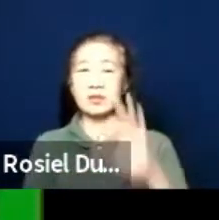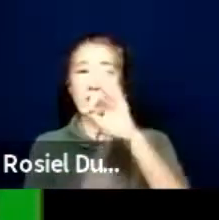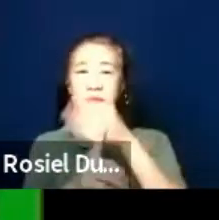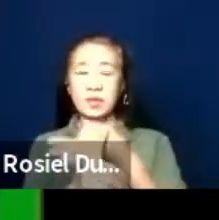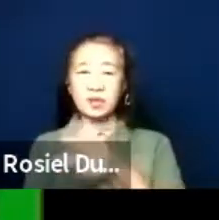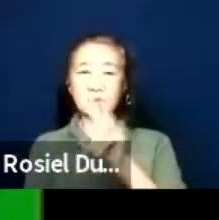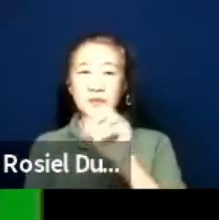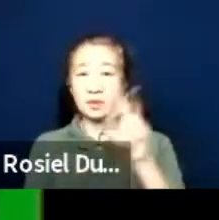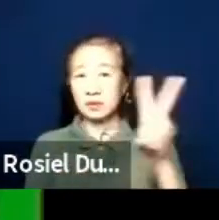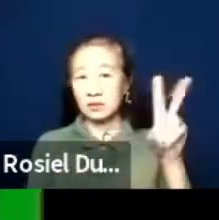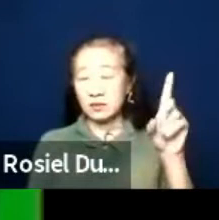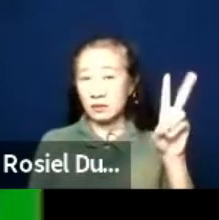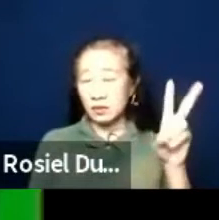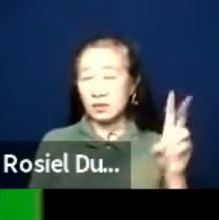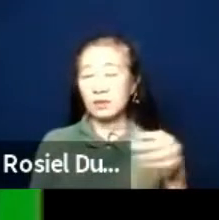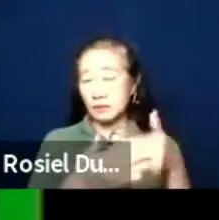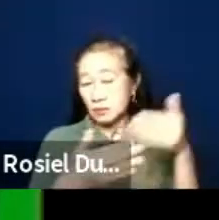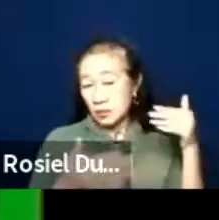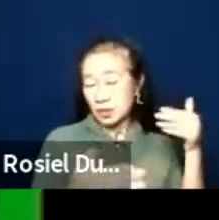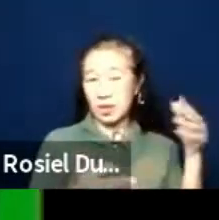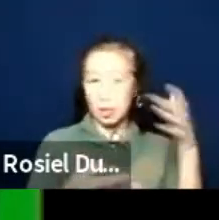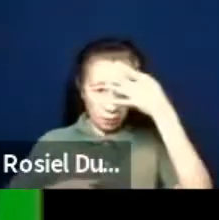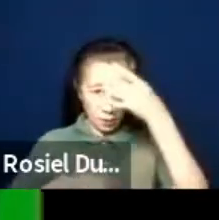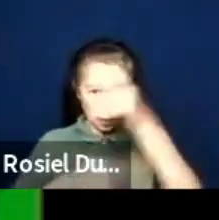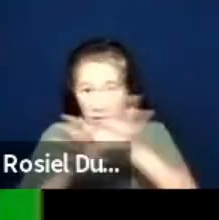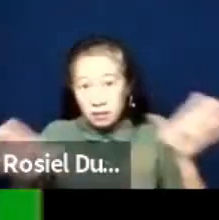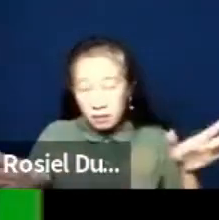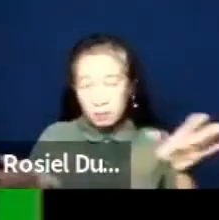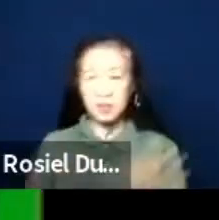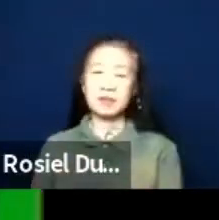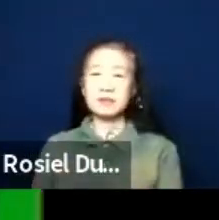2020. Okay, this is a pre-pandemic.